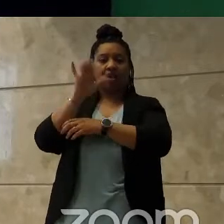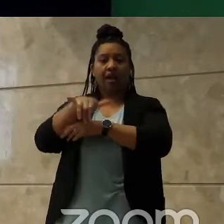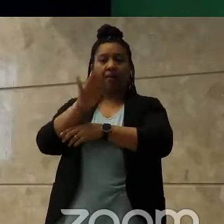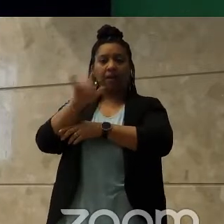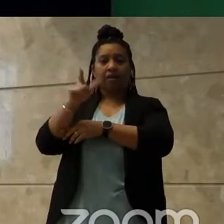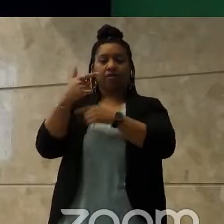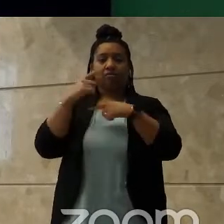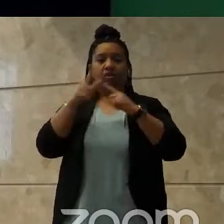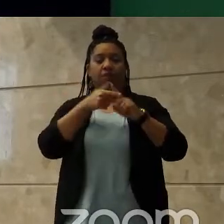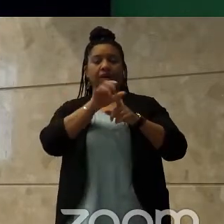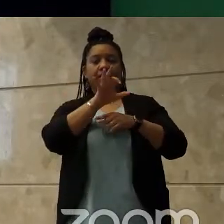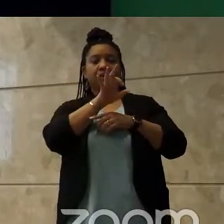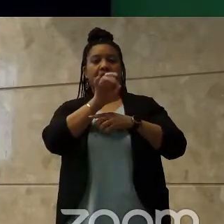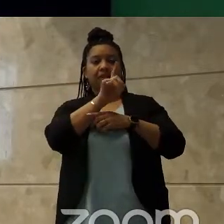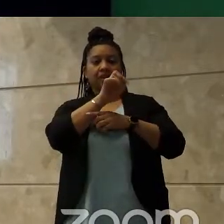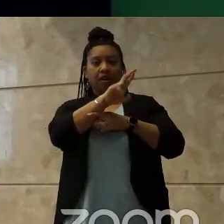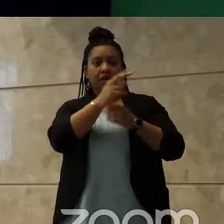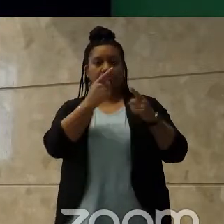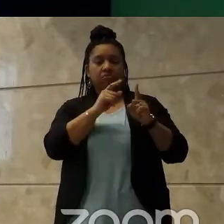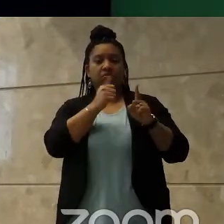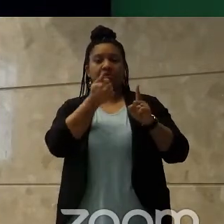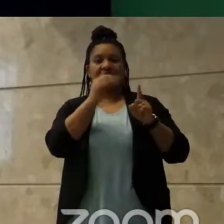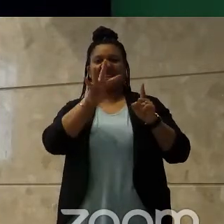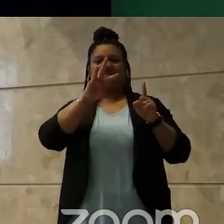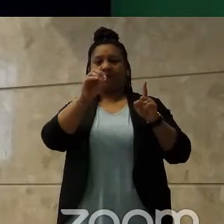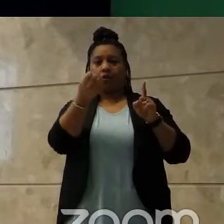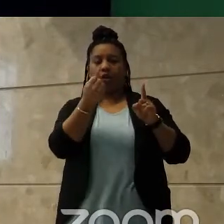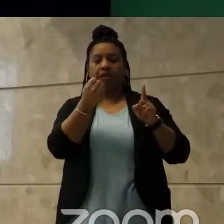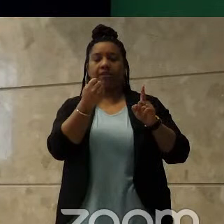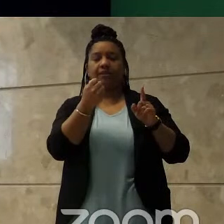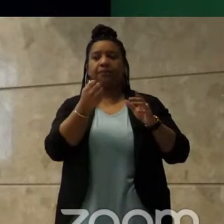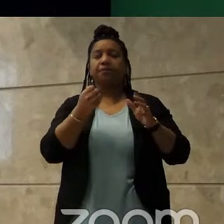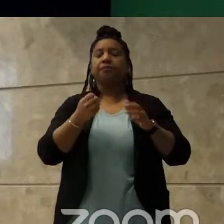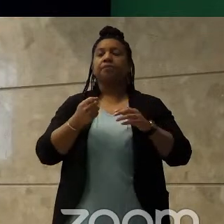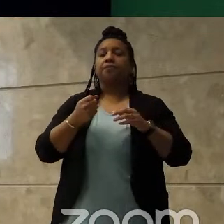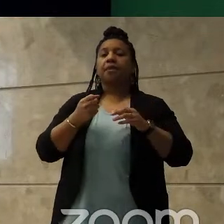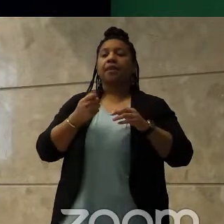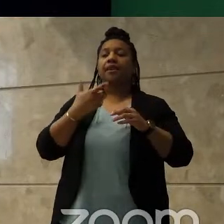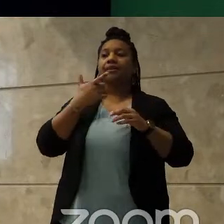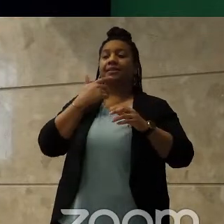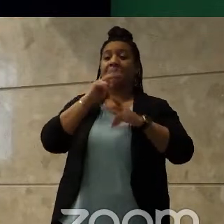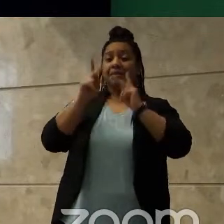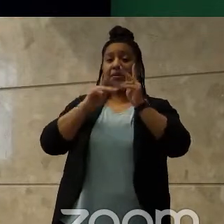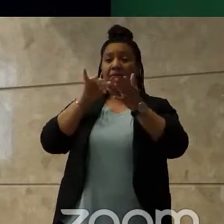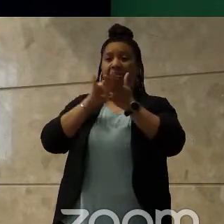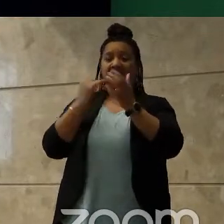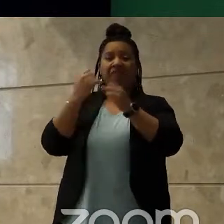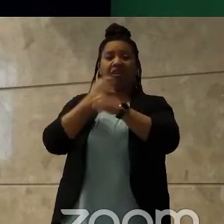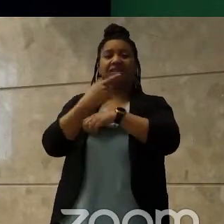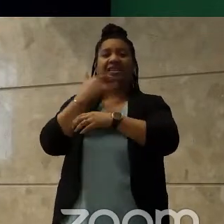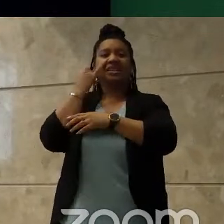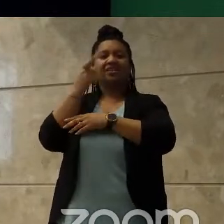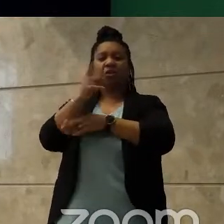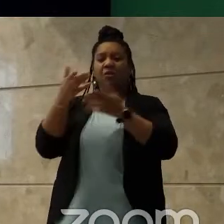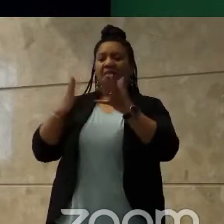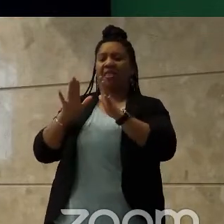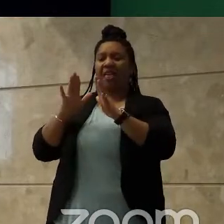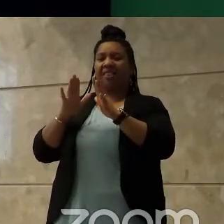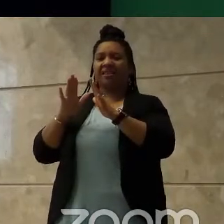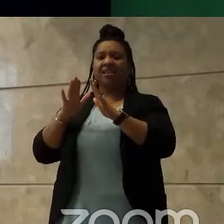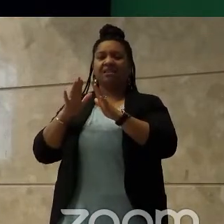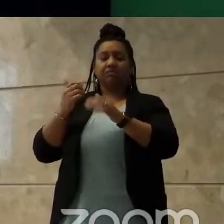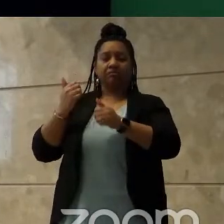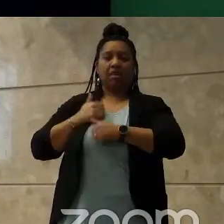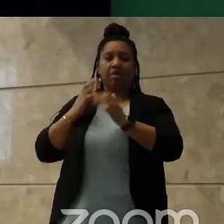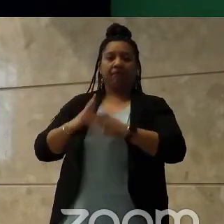FDR, in the 40s? He said, the people who fought it said, if you allow those veterans, and they're talking about white